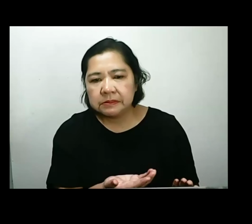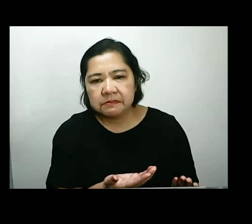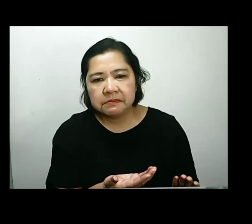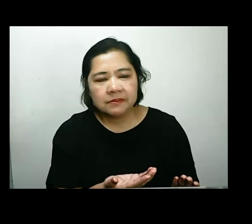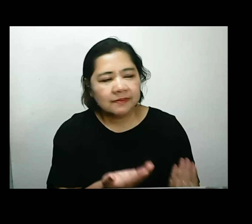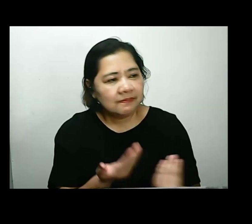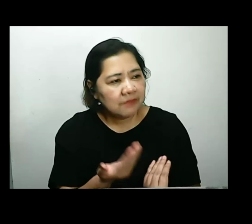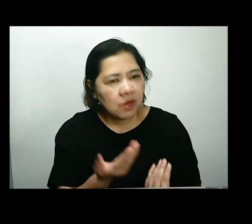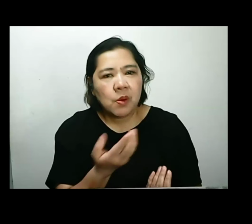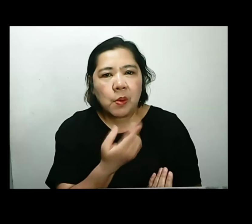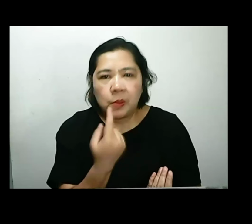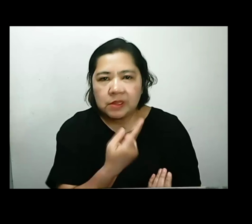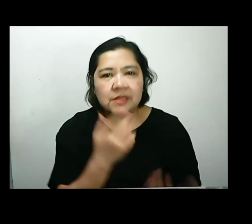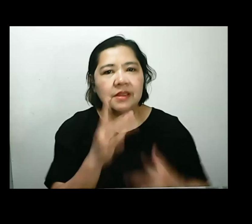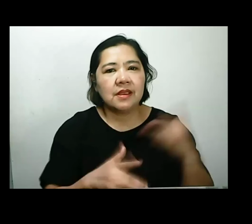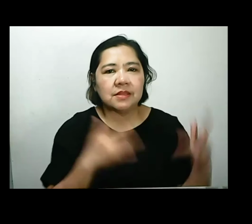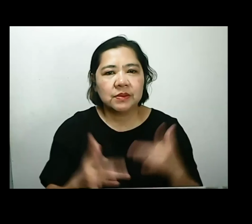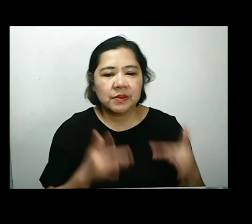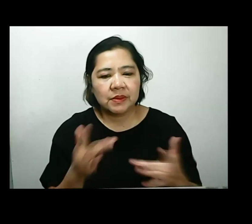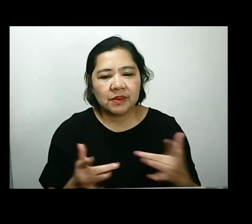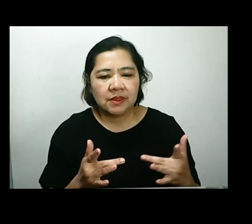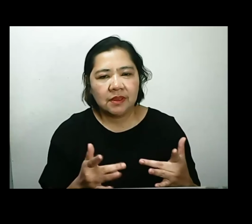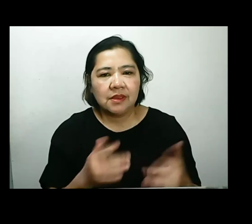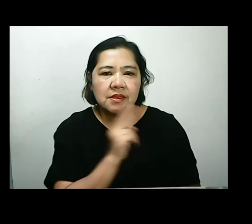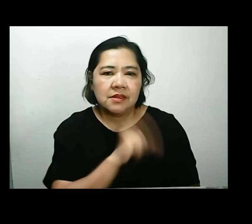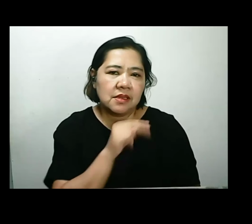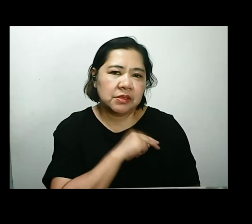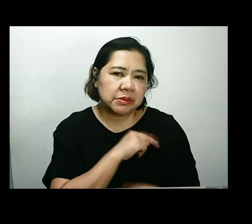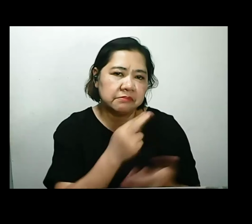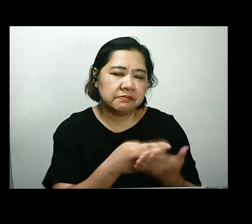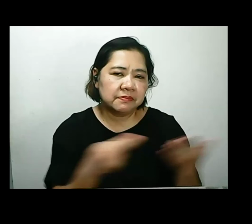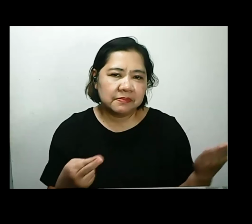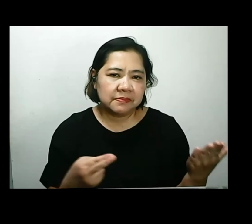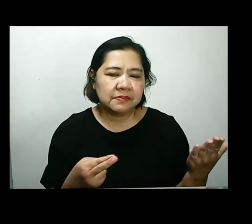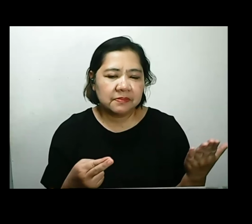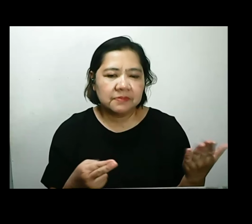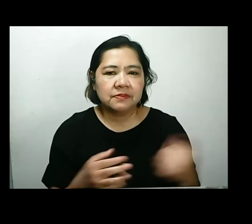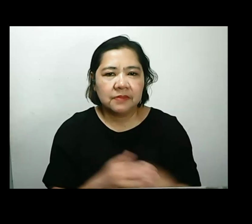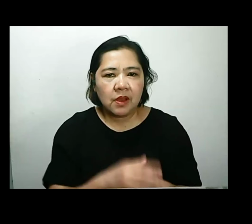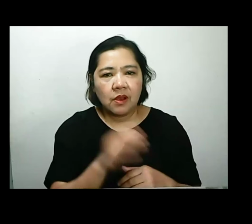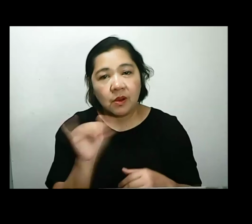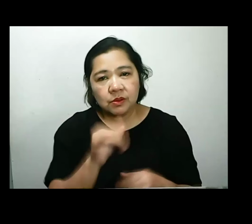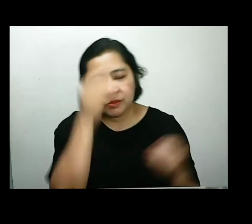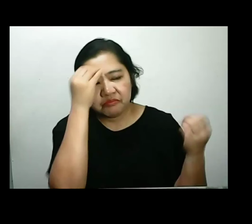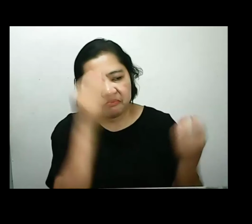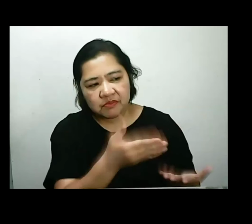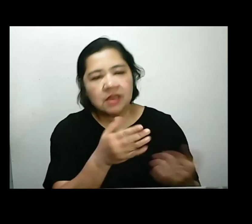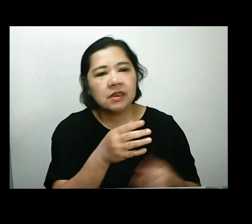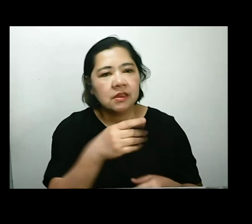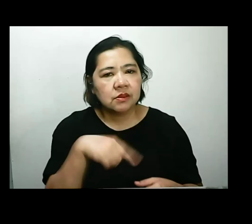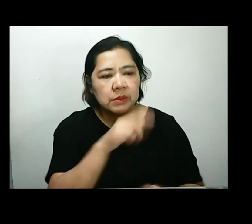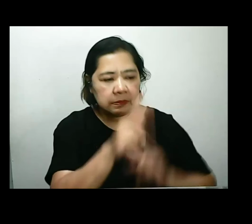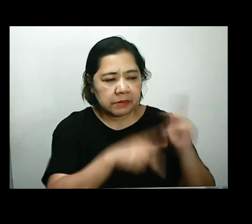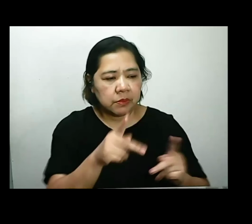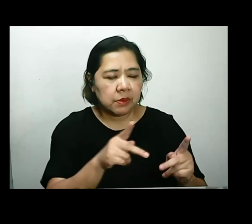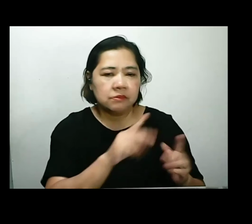we just enjoy those, you know, natural resources. And I was telling her also that we people in the city are